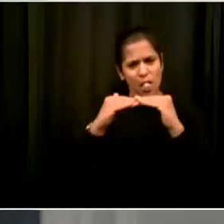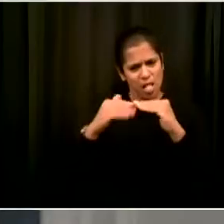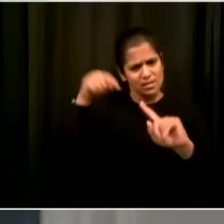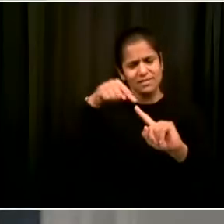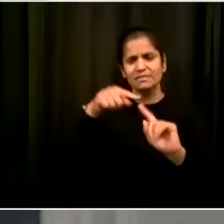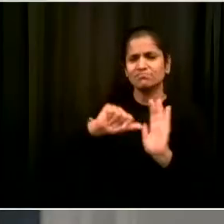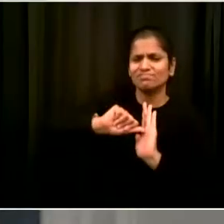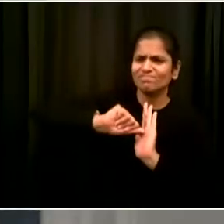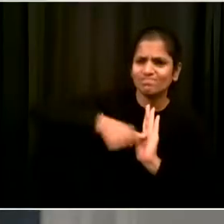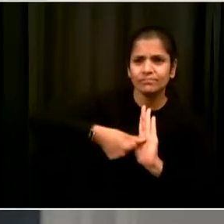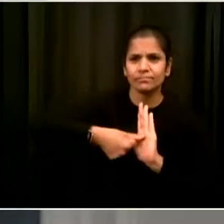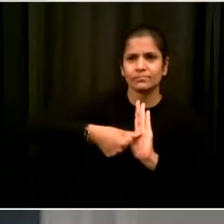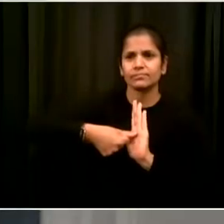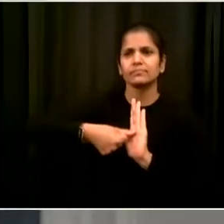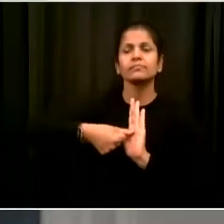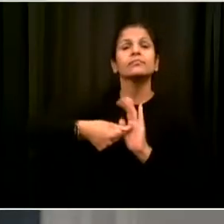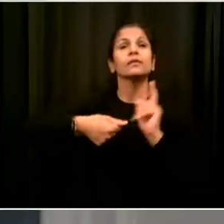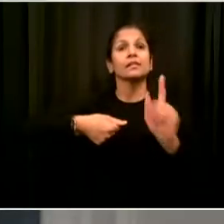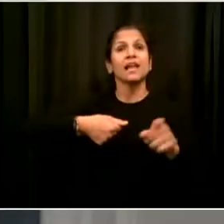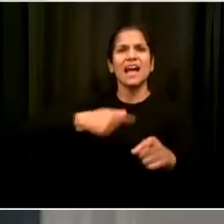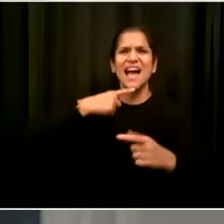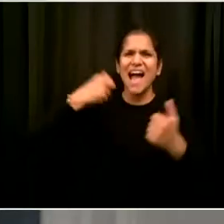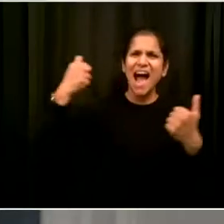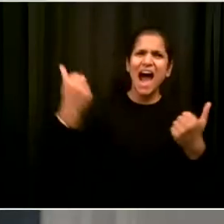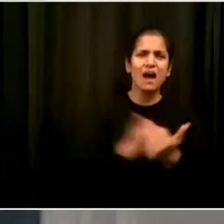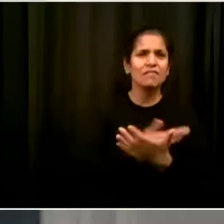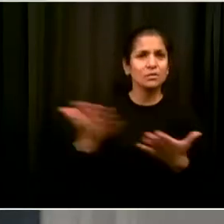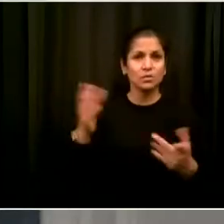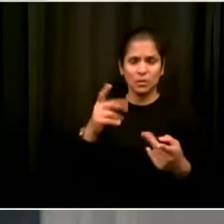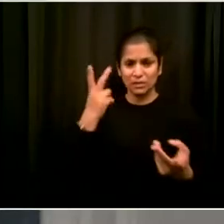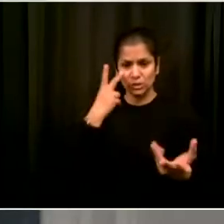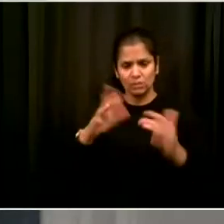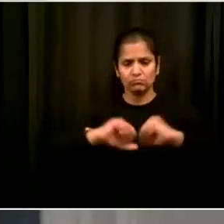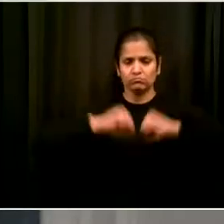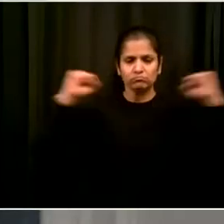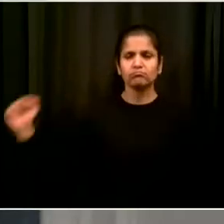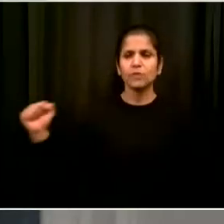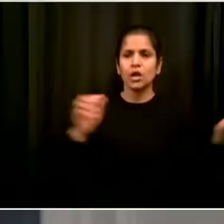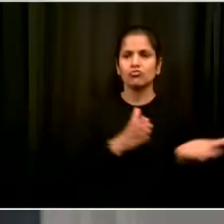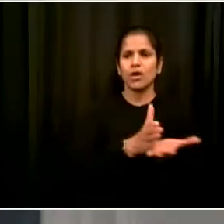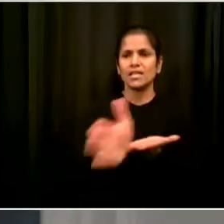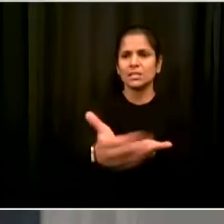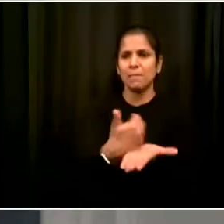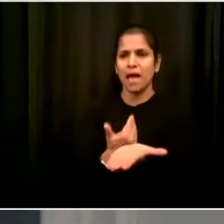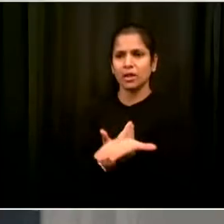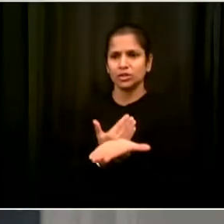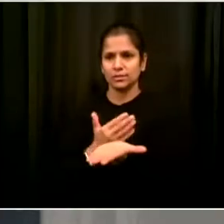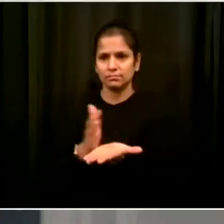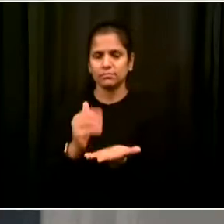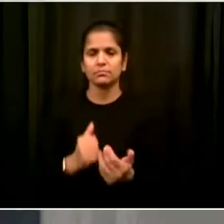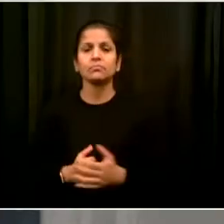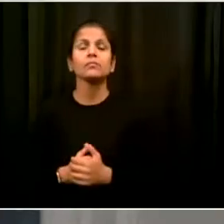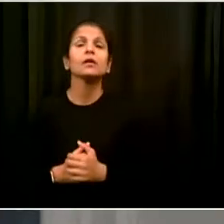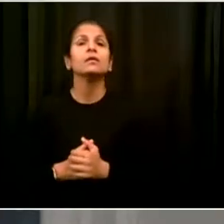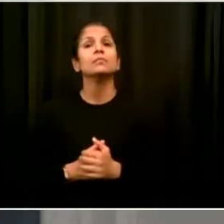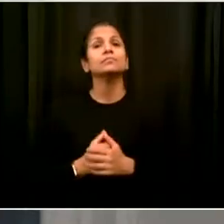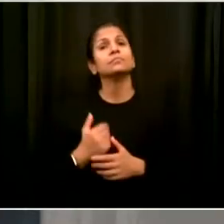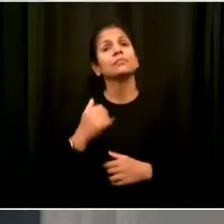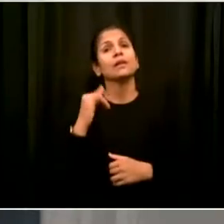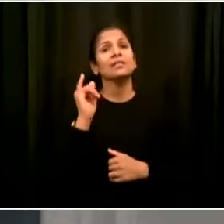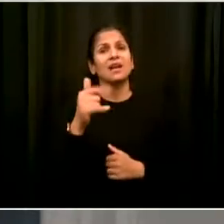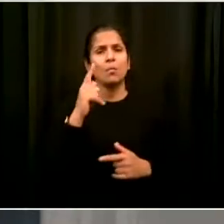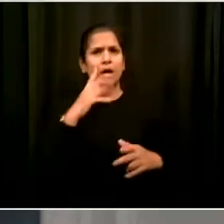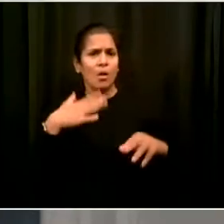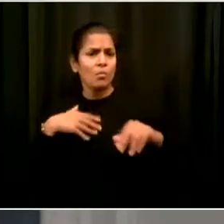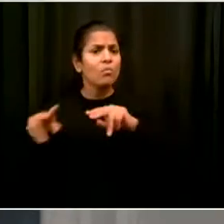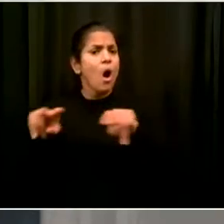The concerns around vaccine safety and misinformation, we know they exist. We will also monitor vaccine uptake and be prepared to